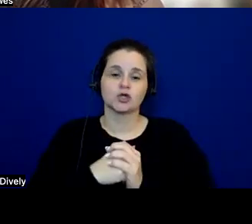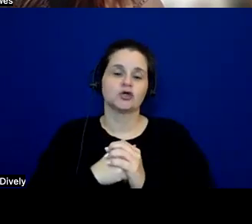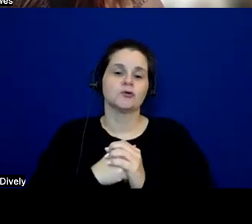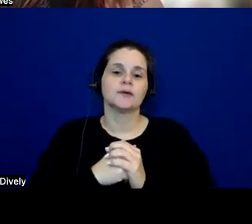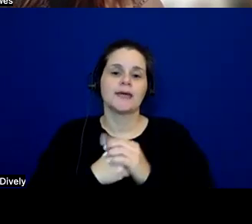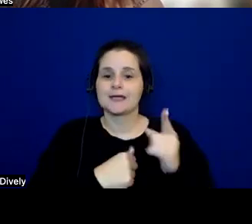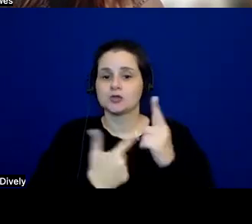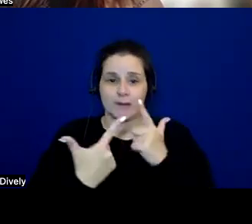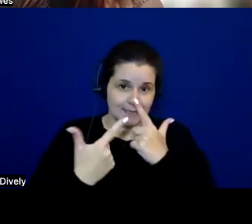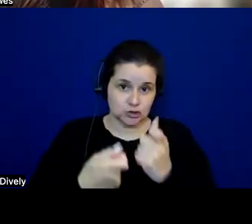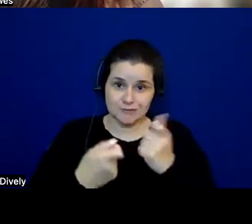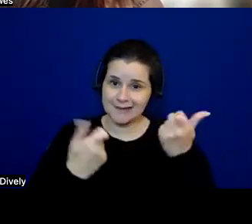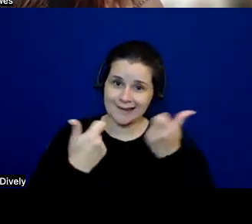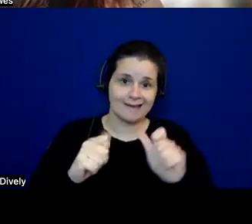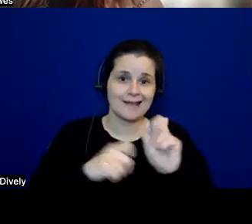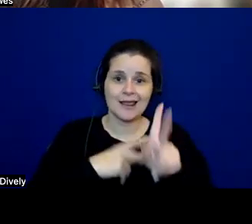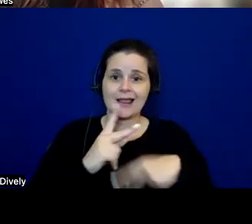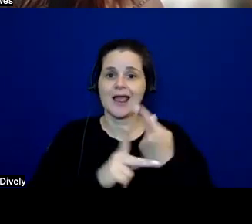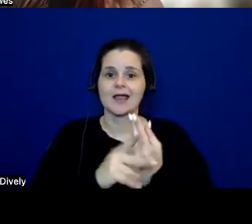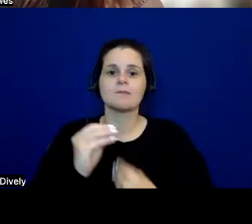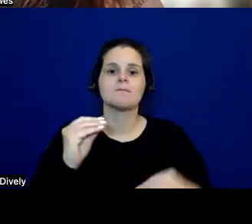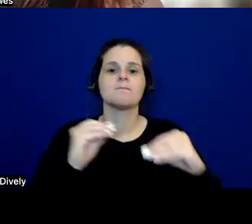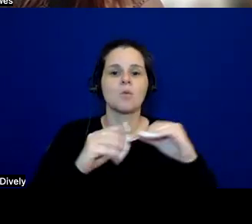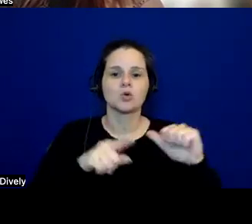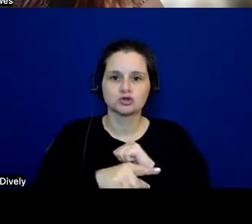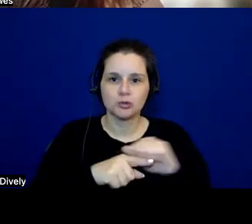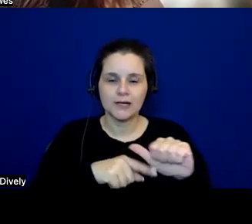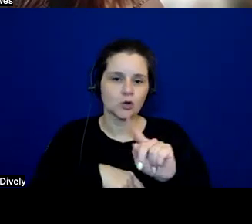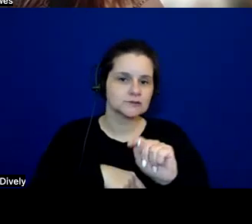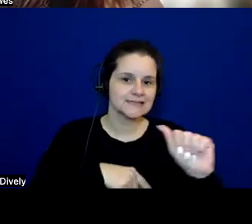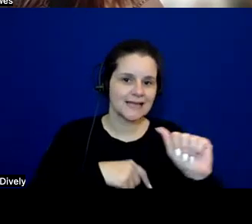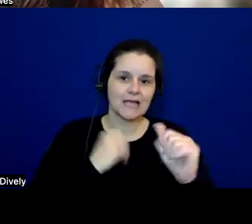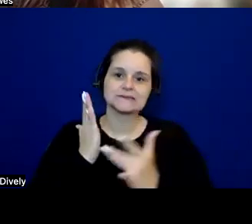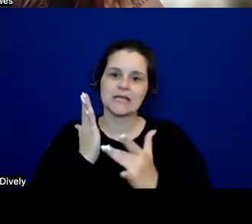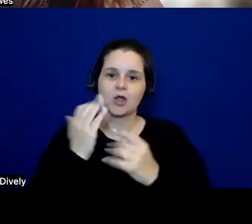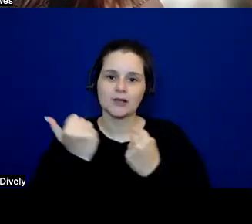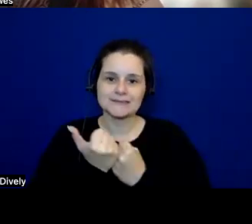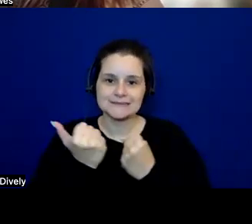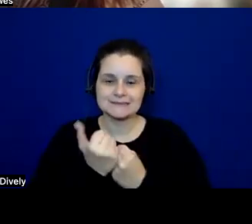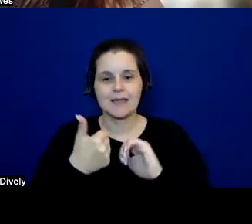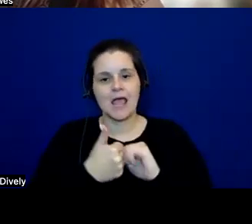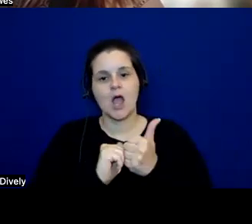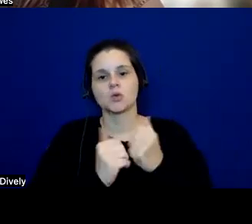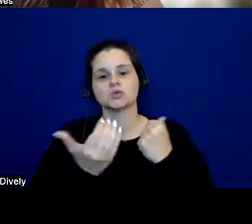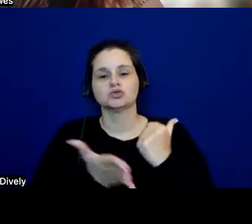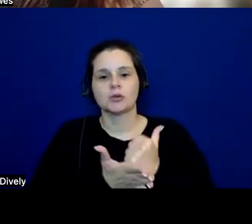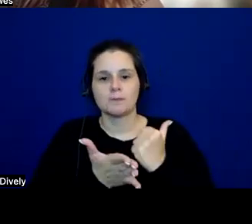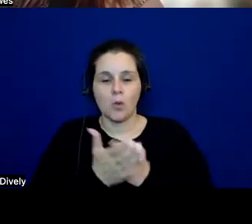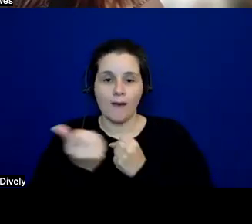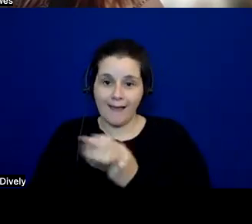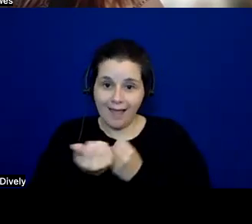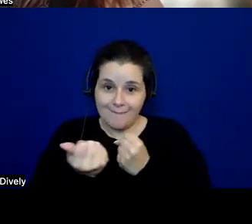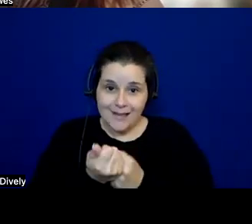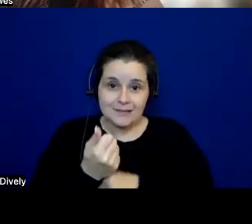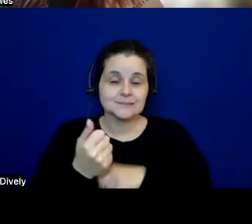you're interested in any type of further training or technical assistance on how to support advocates